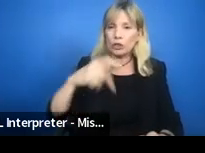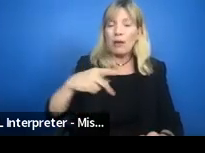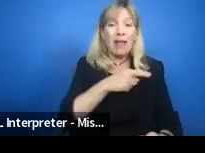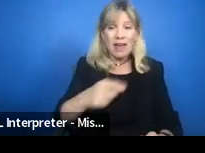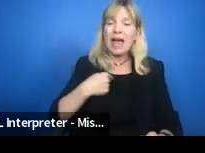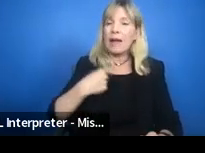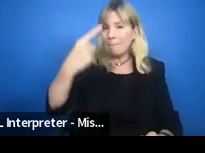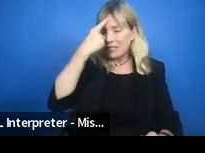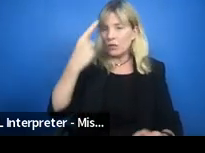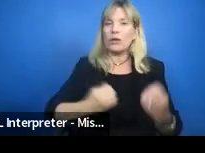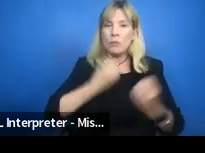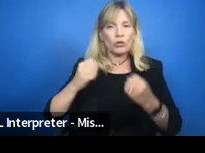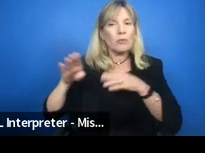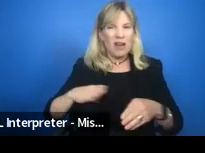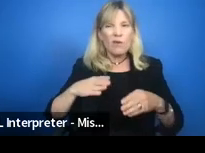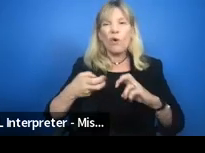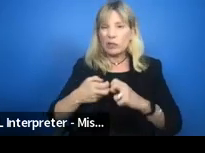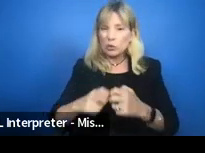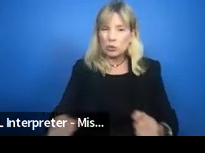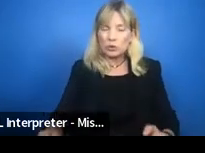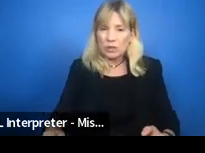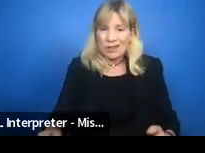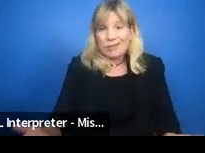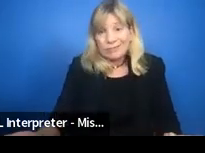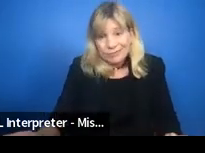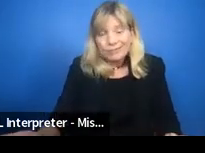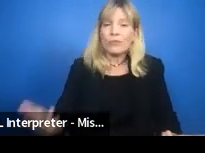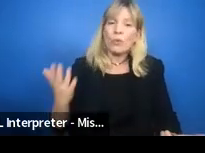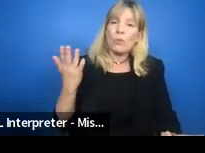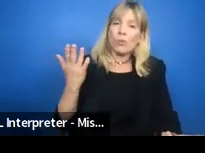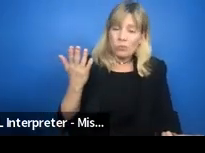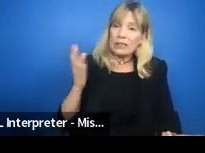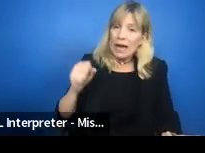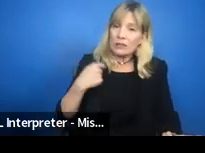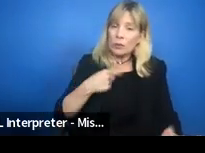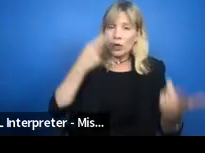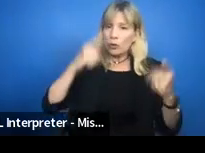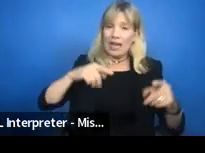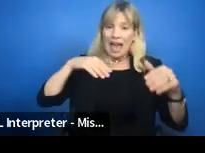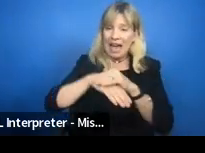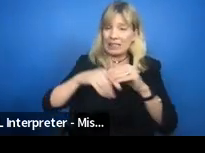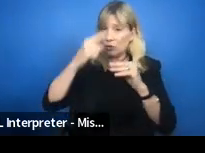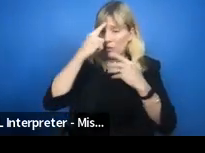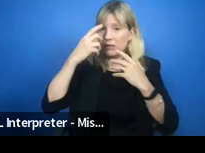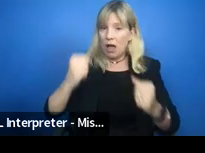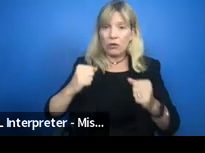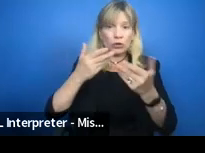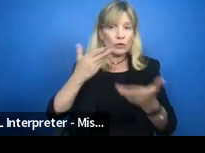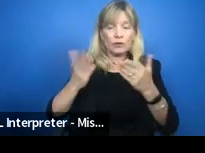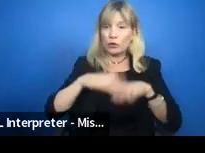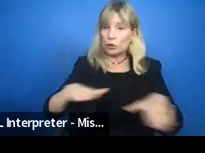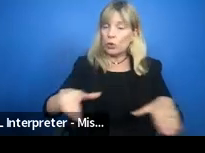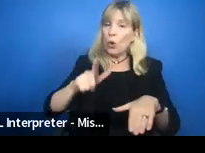behavioral issue. So, while we can all agree that access to mental health services for children on